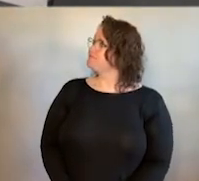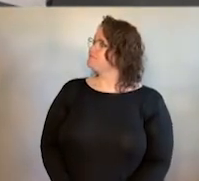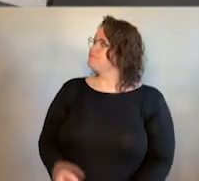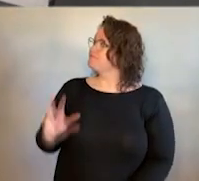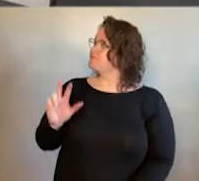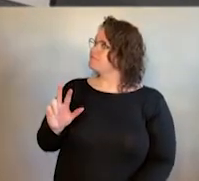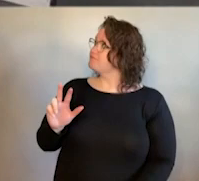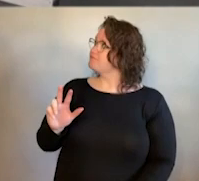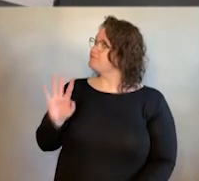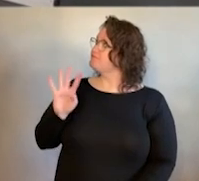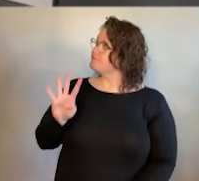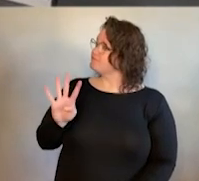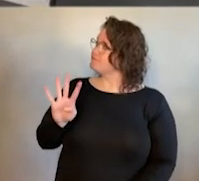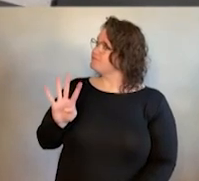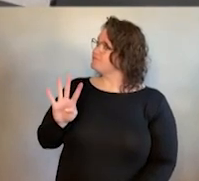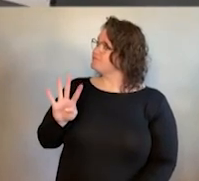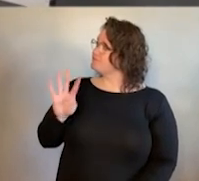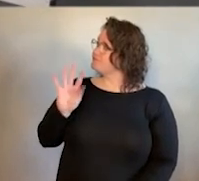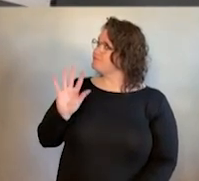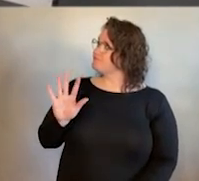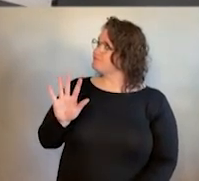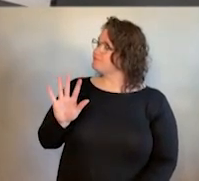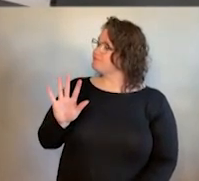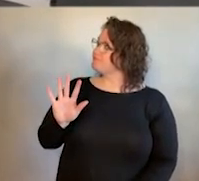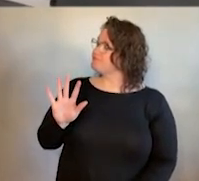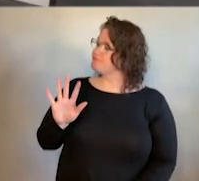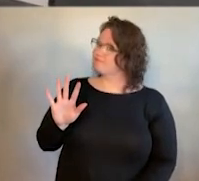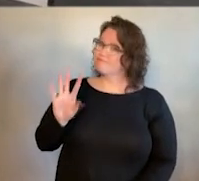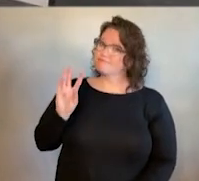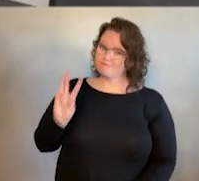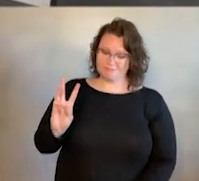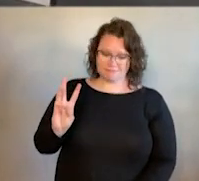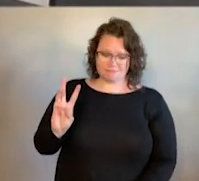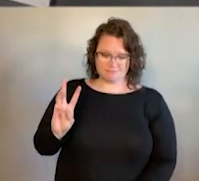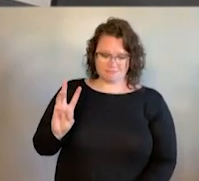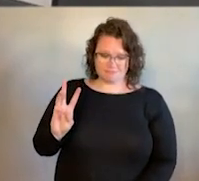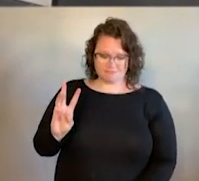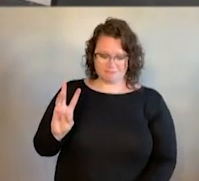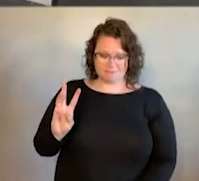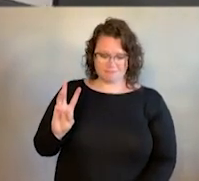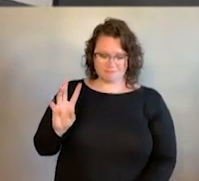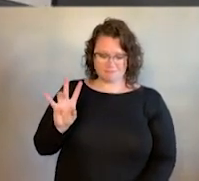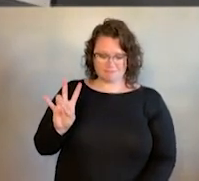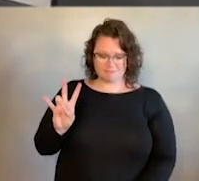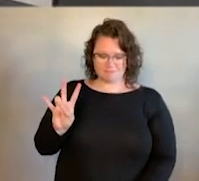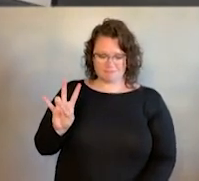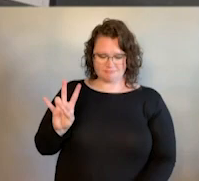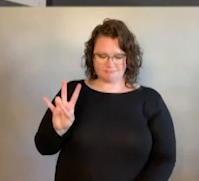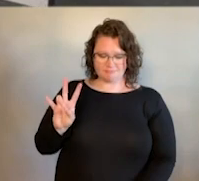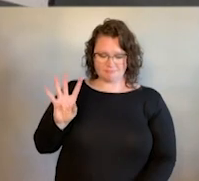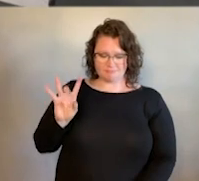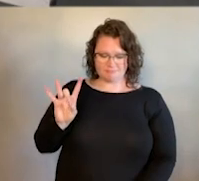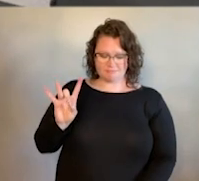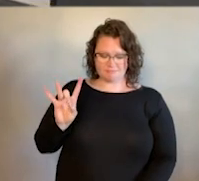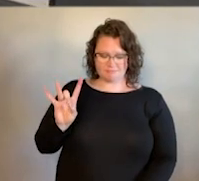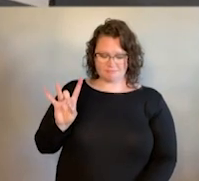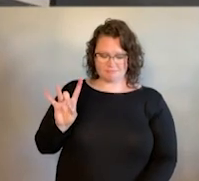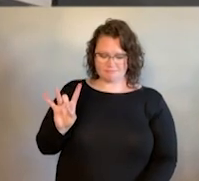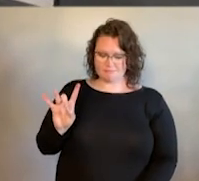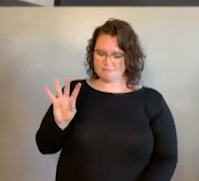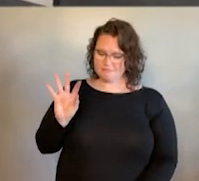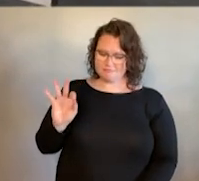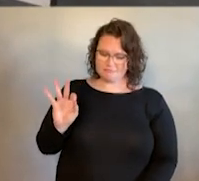3, 4, 5, 6, 7,